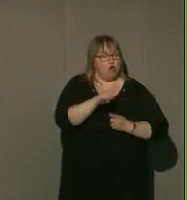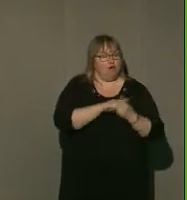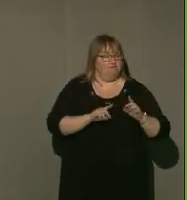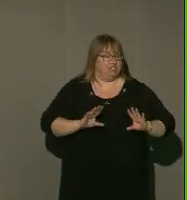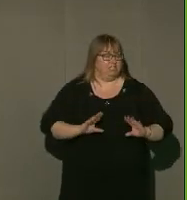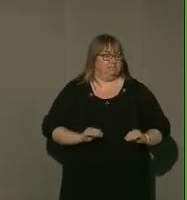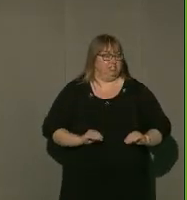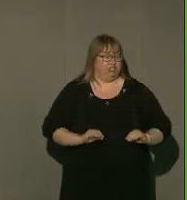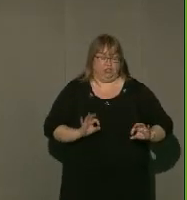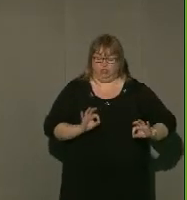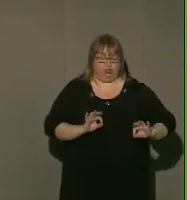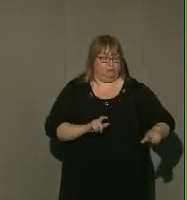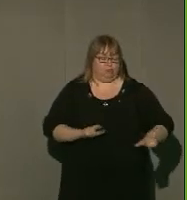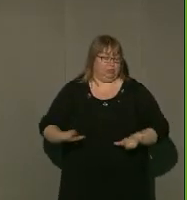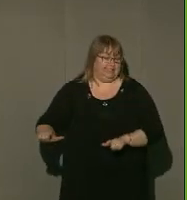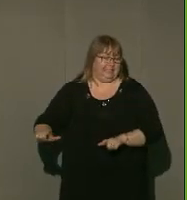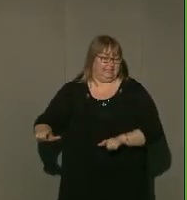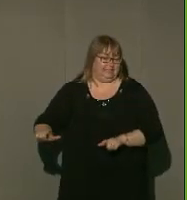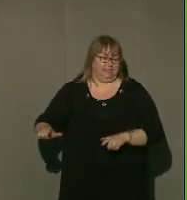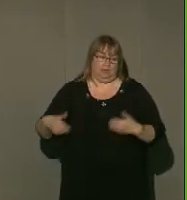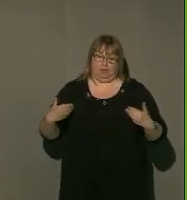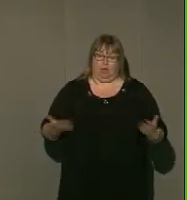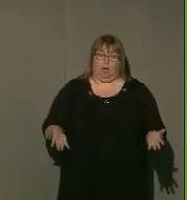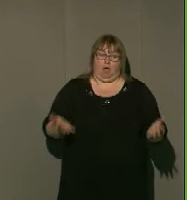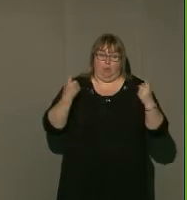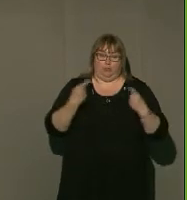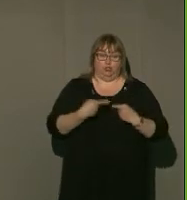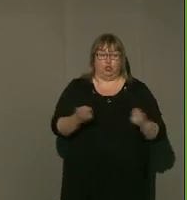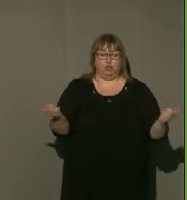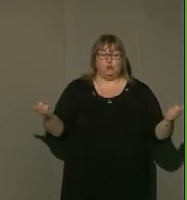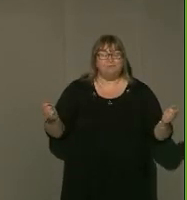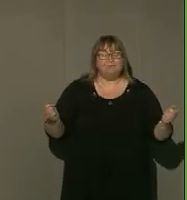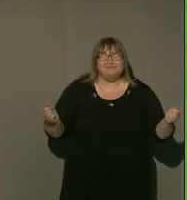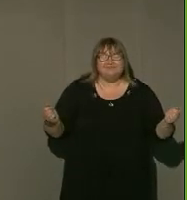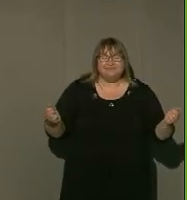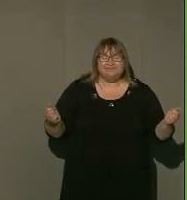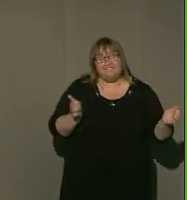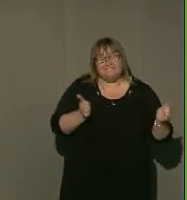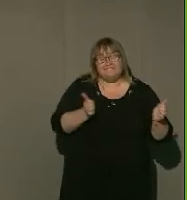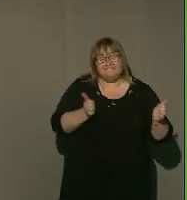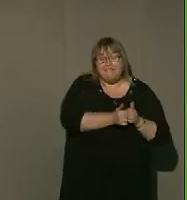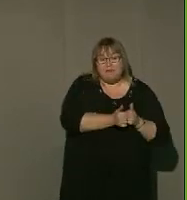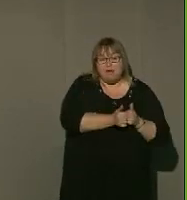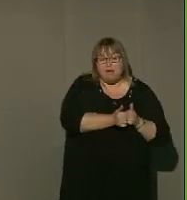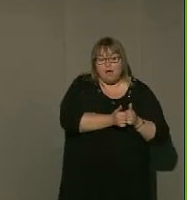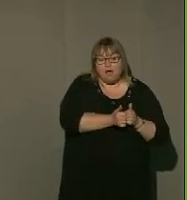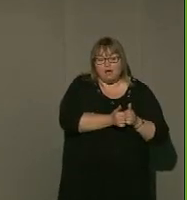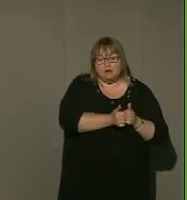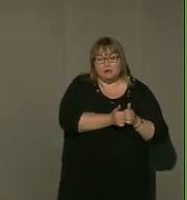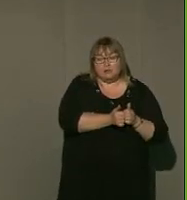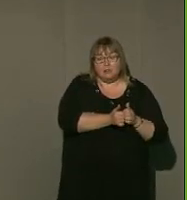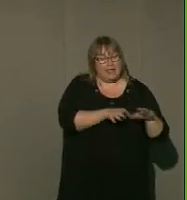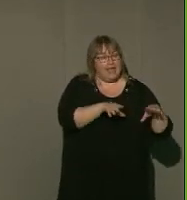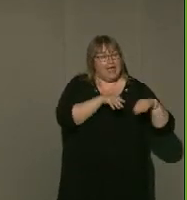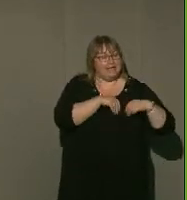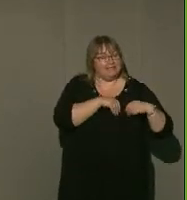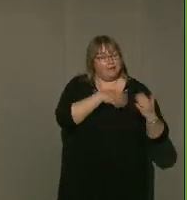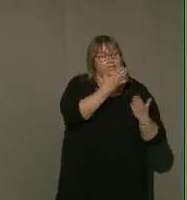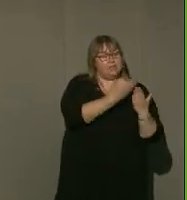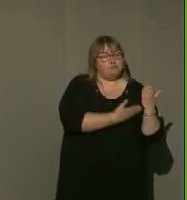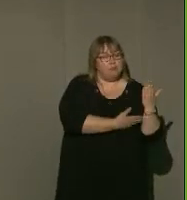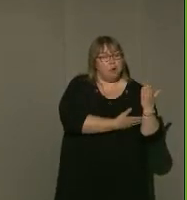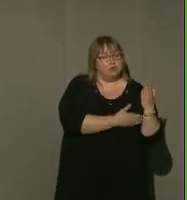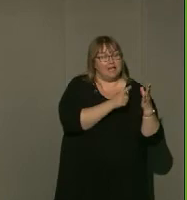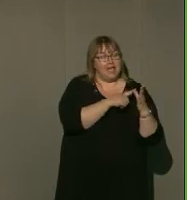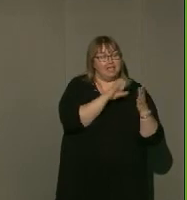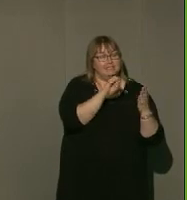proceed. So it's in your hands. So those in favour of accepting report